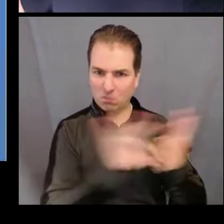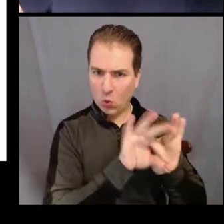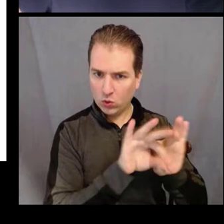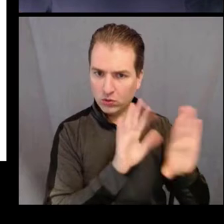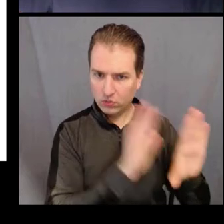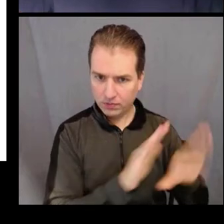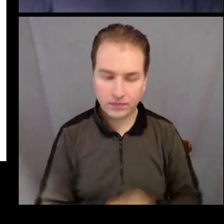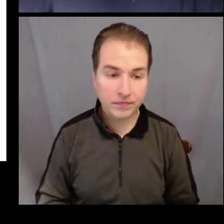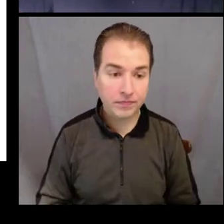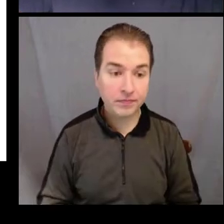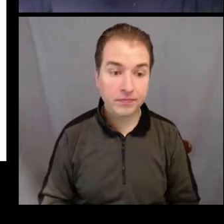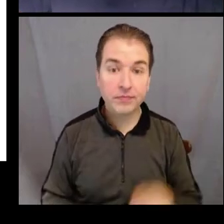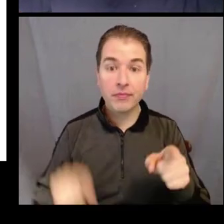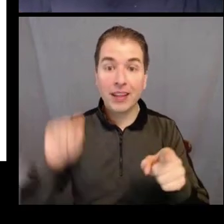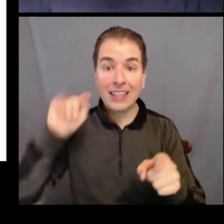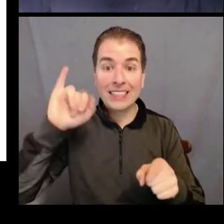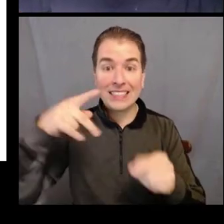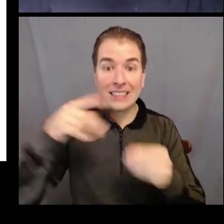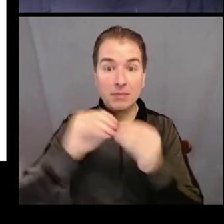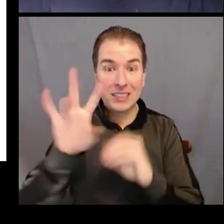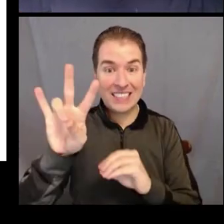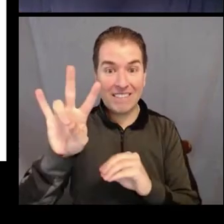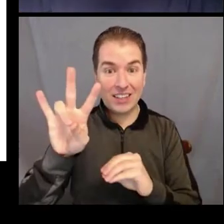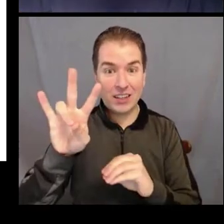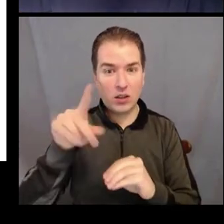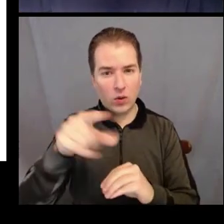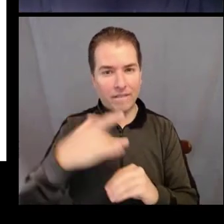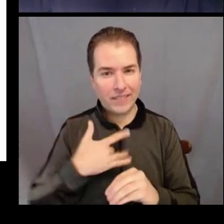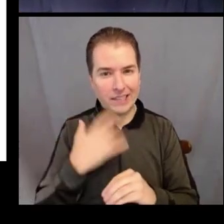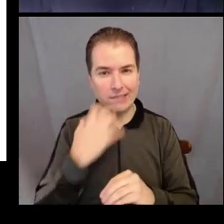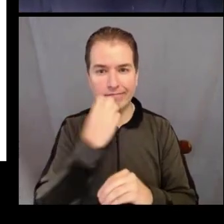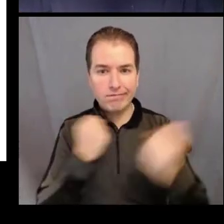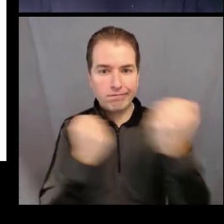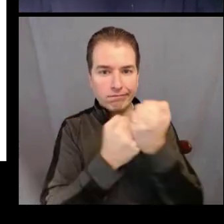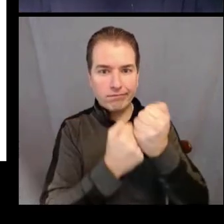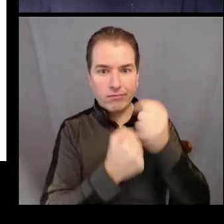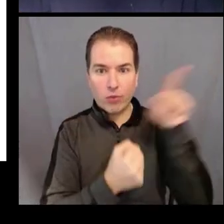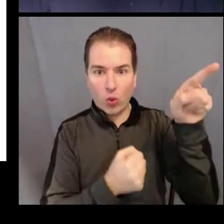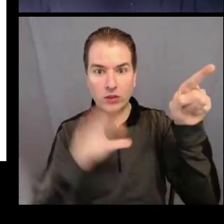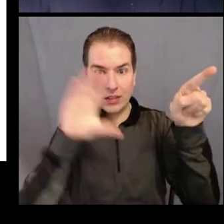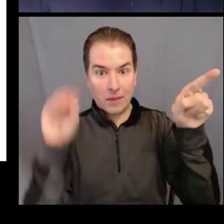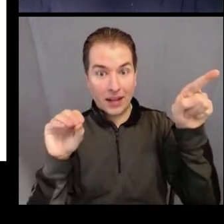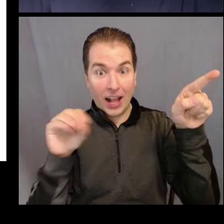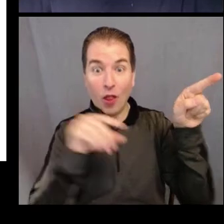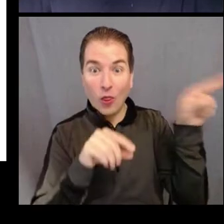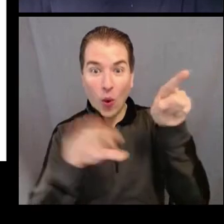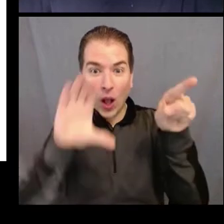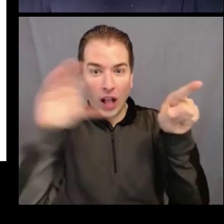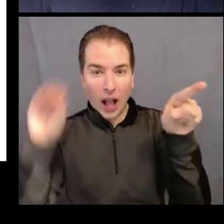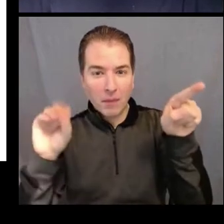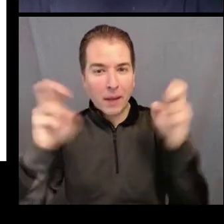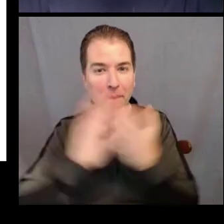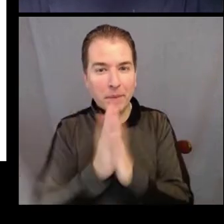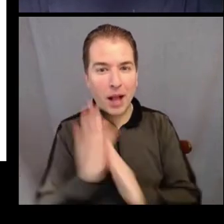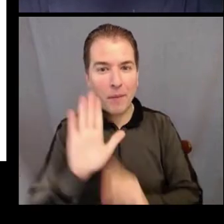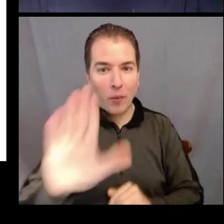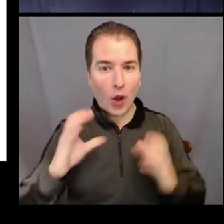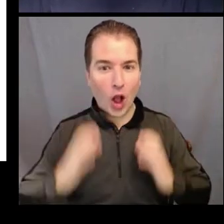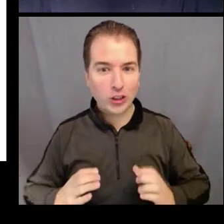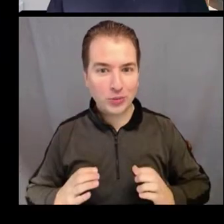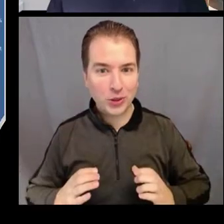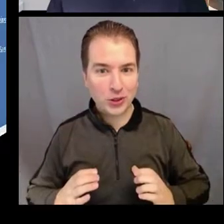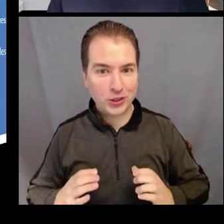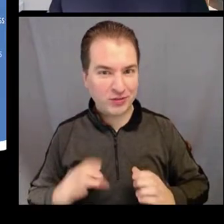number 7. Care for the companies you represent. After all, they are your customers. Treat them as